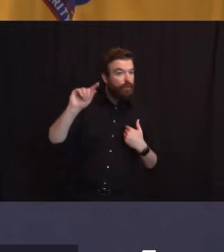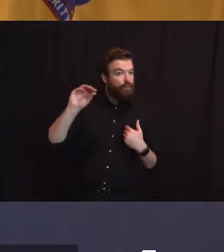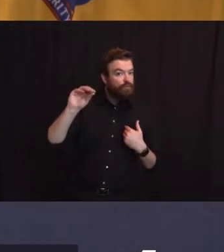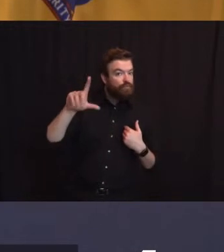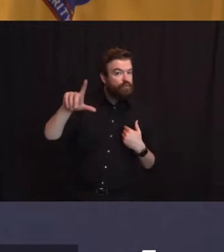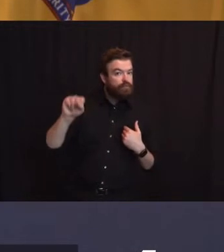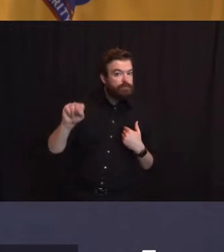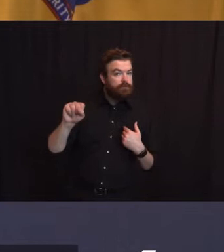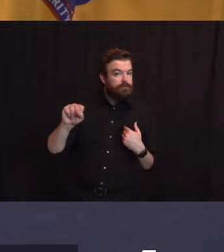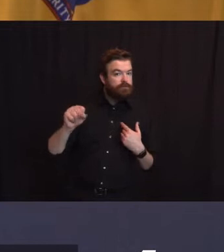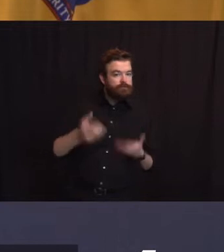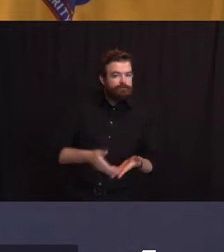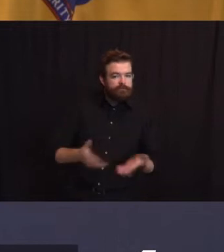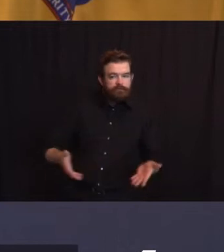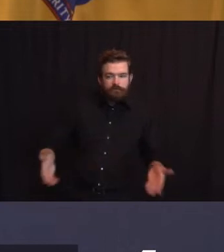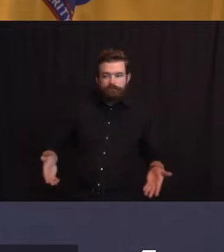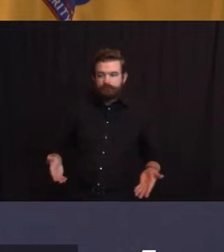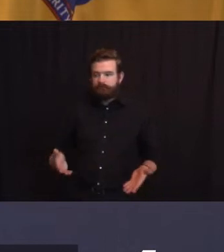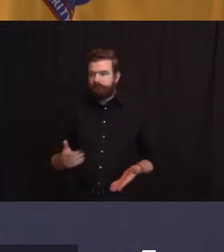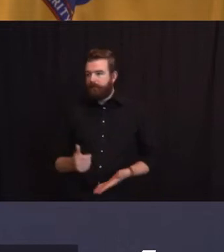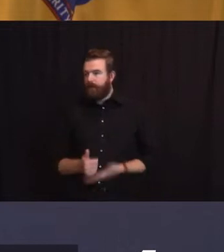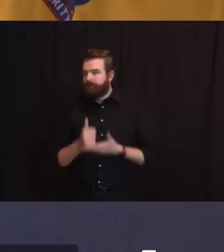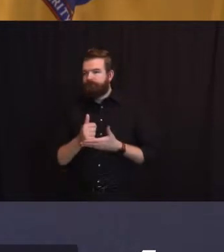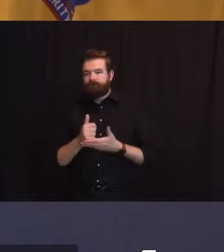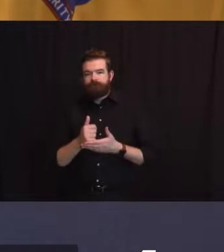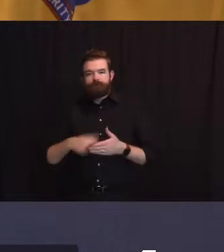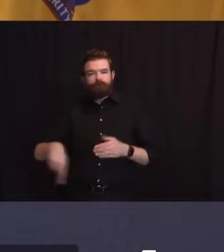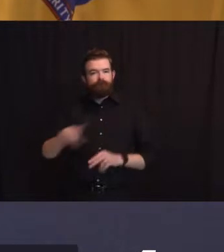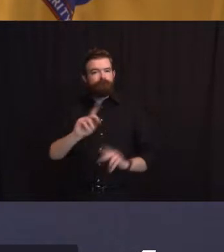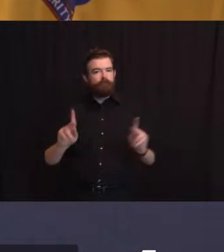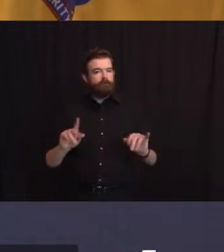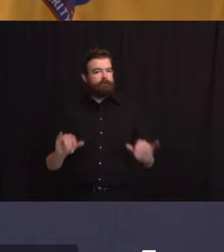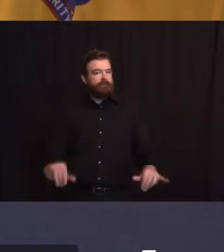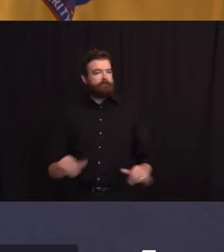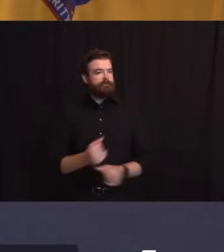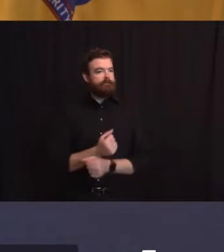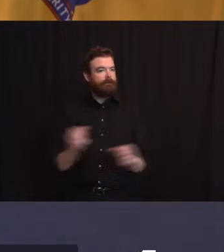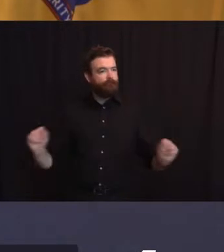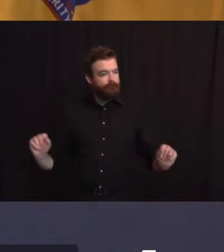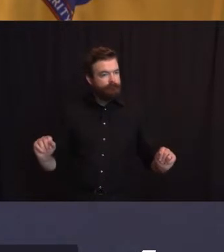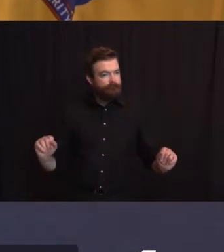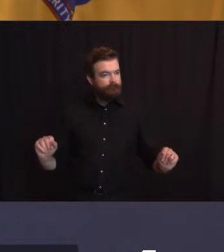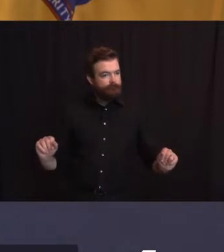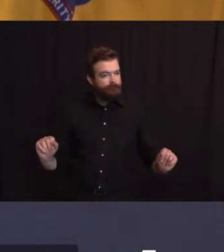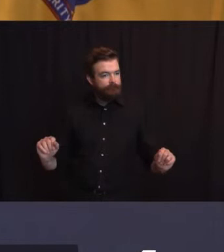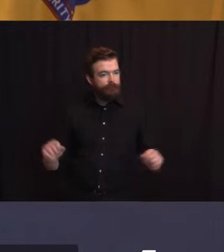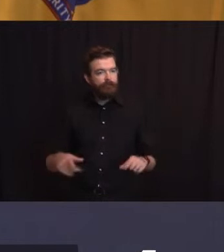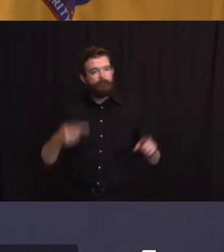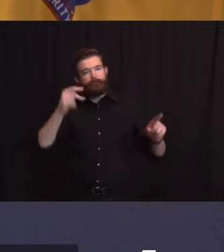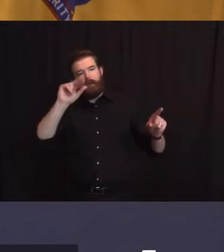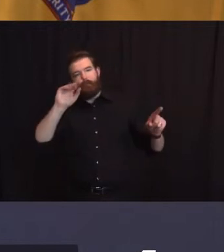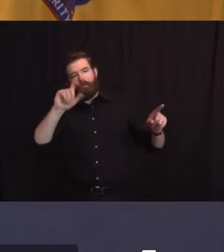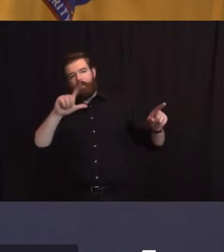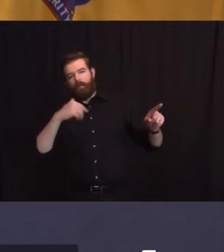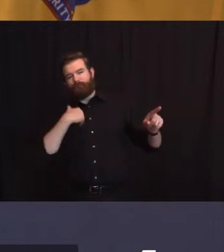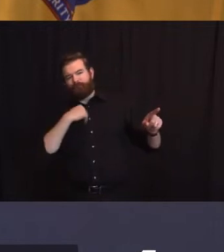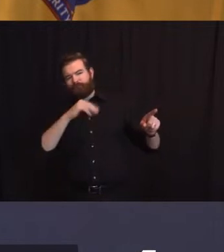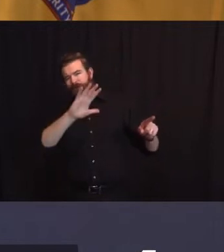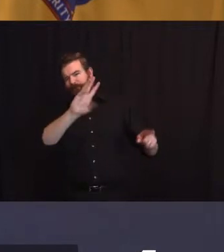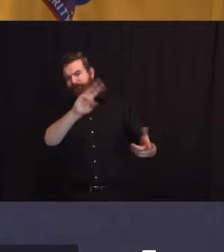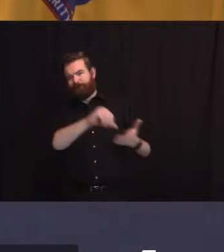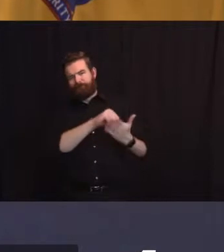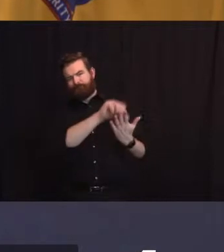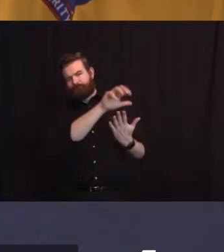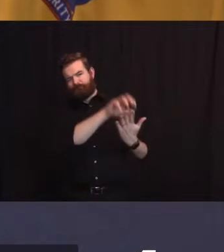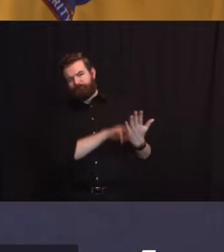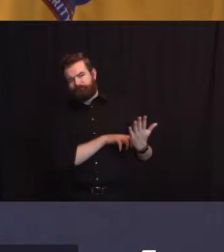Every time I ask for a memo, Paramount, it's 5 or 6 pages. It's underpinning our vaccine efforts, the requirements